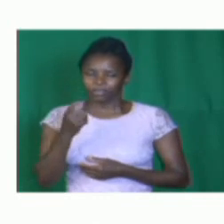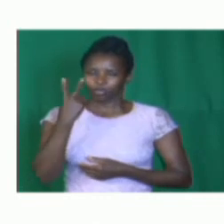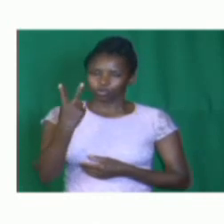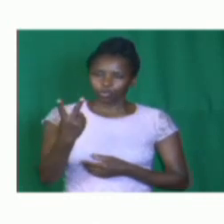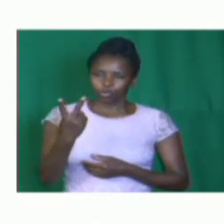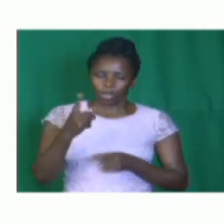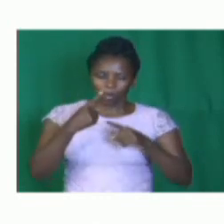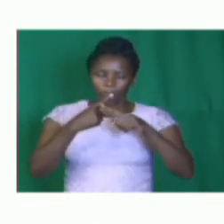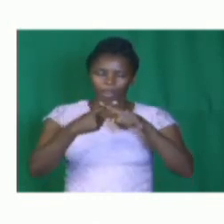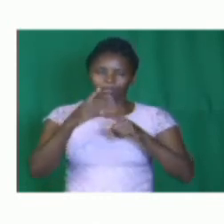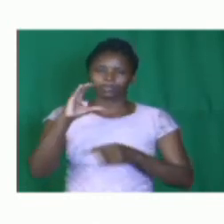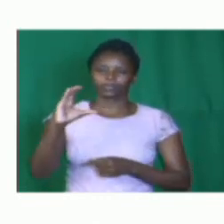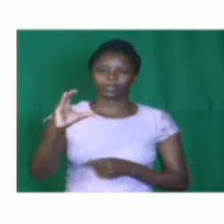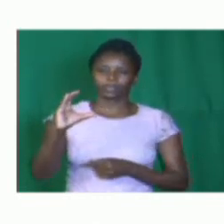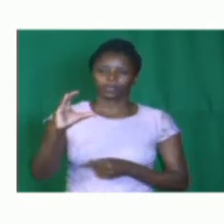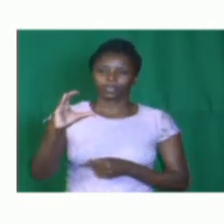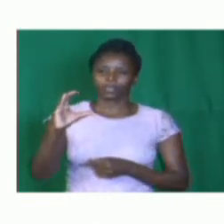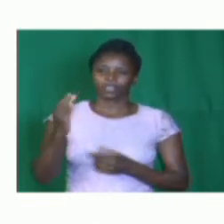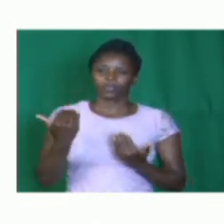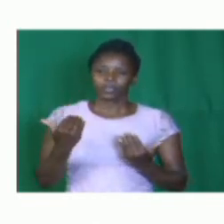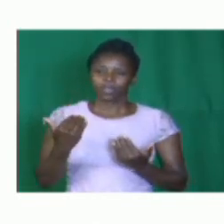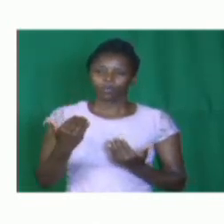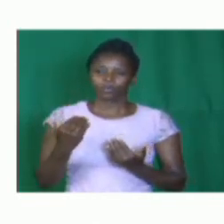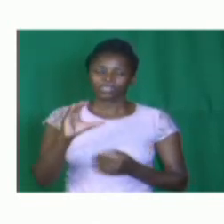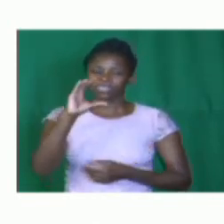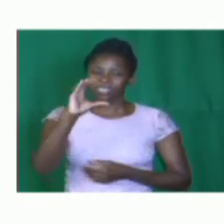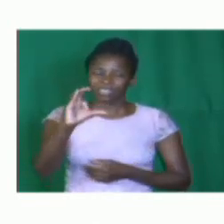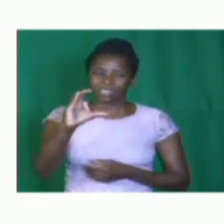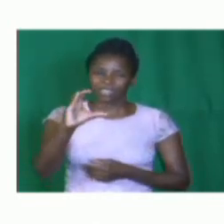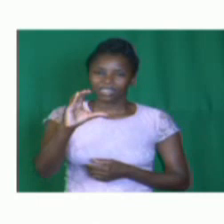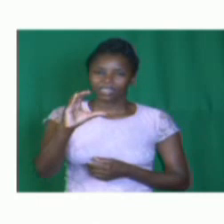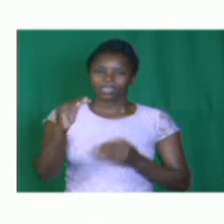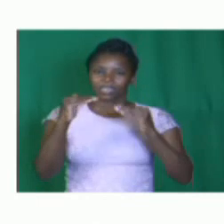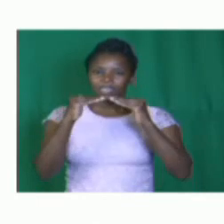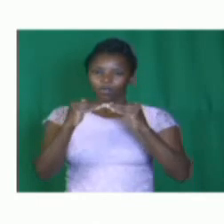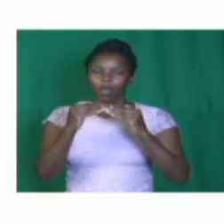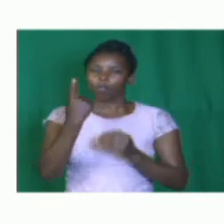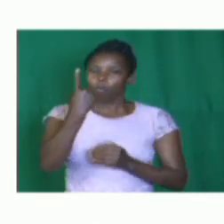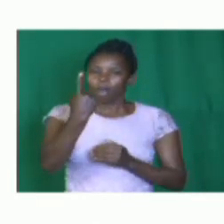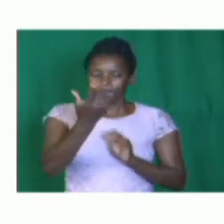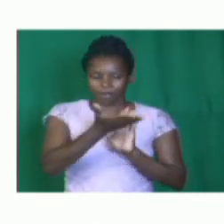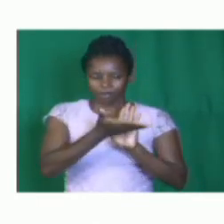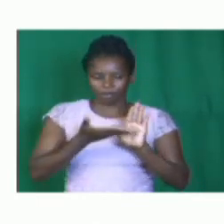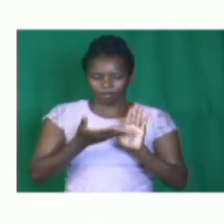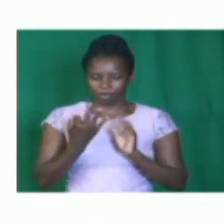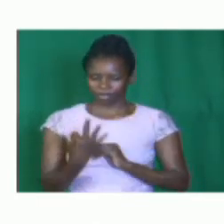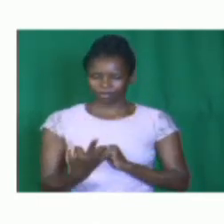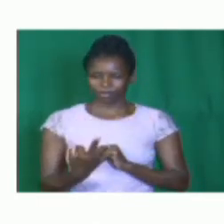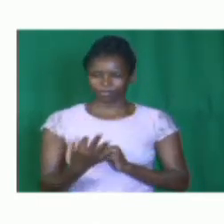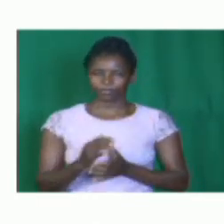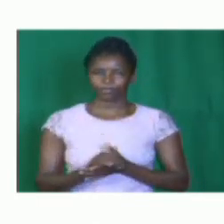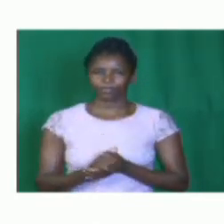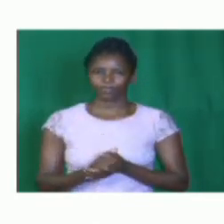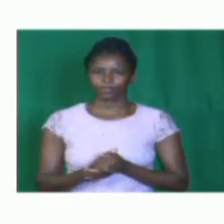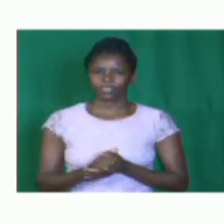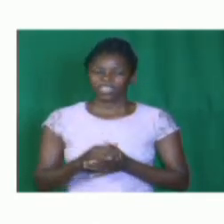then solving we get c is equal to 1/3. So